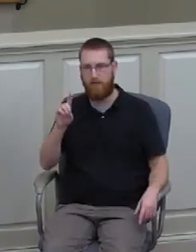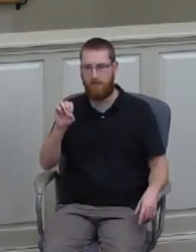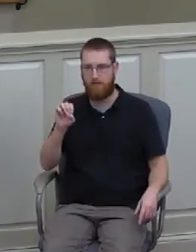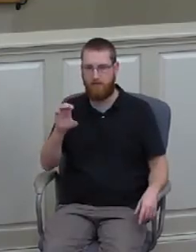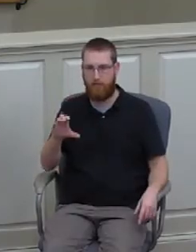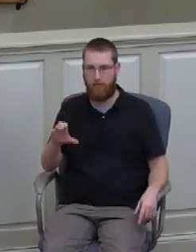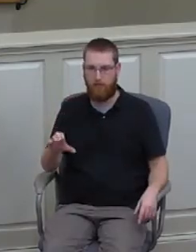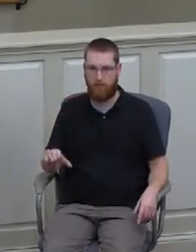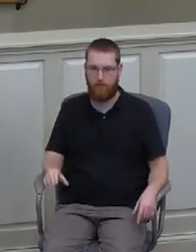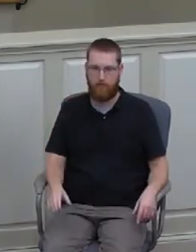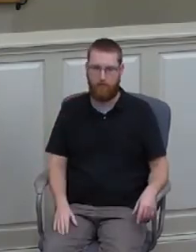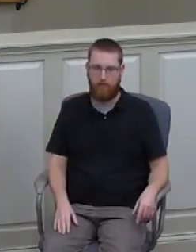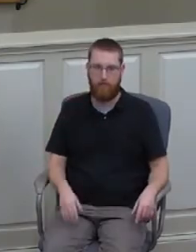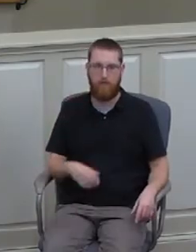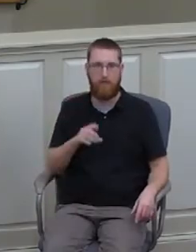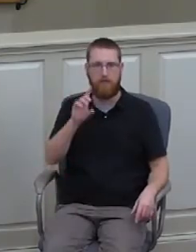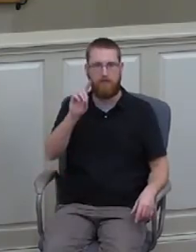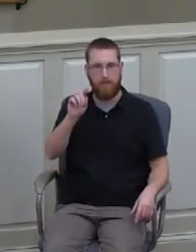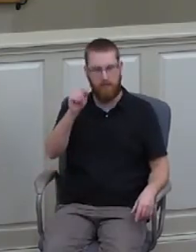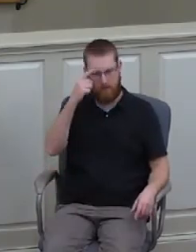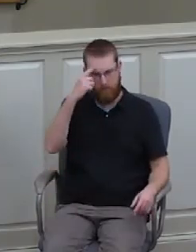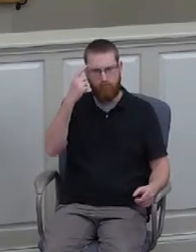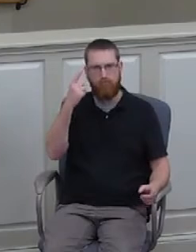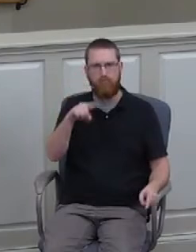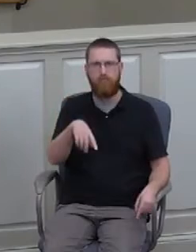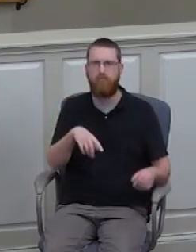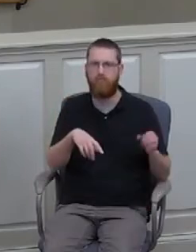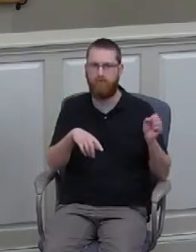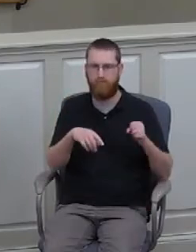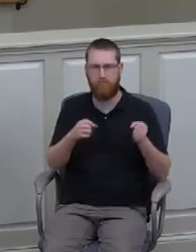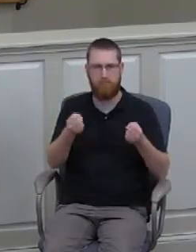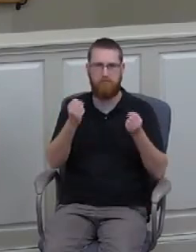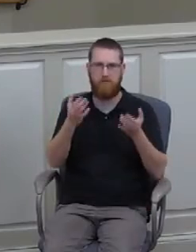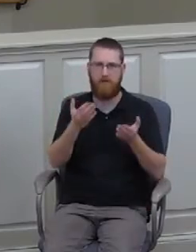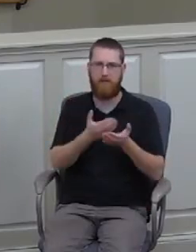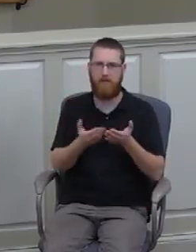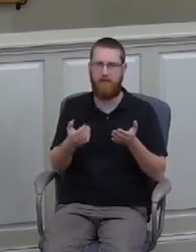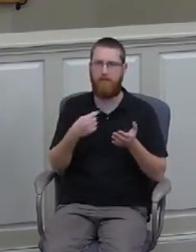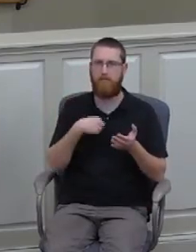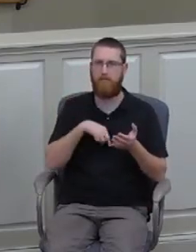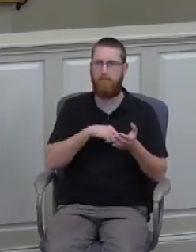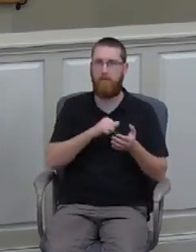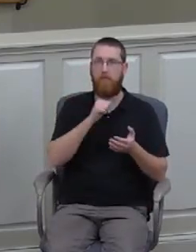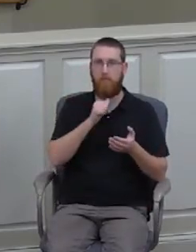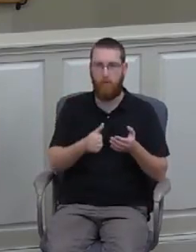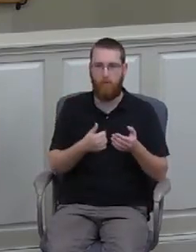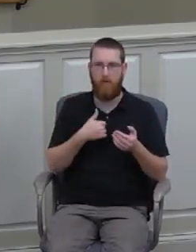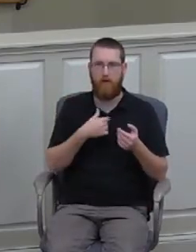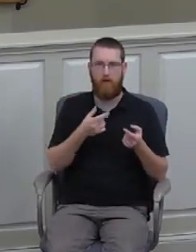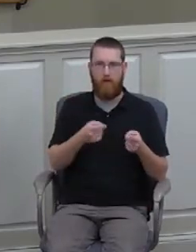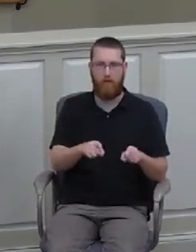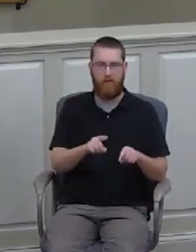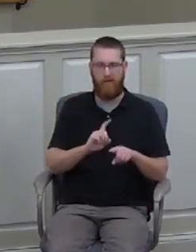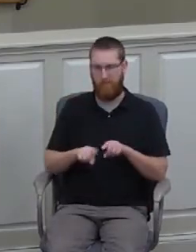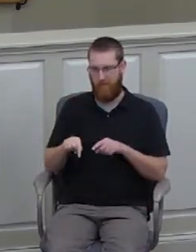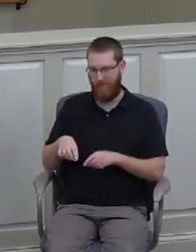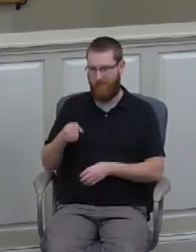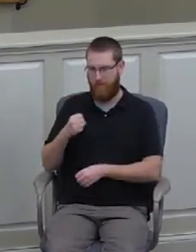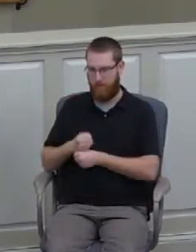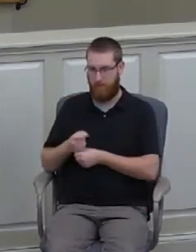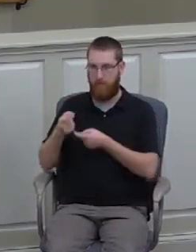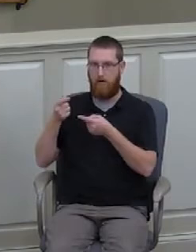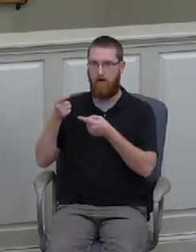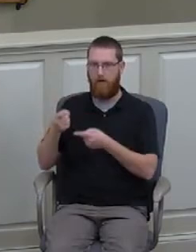agree. There are a lot of things that Yes. we typically don't have going on this time of year,